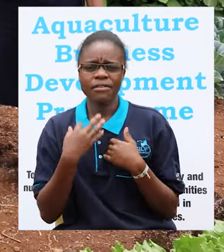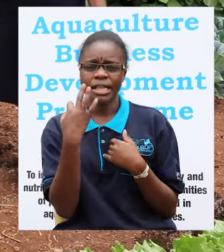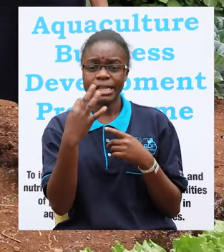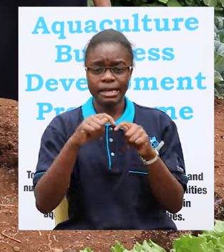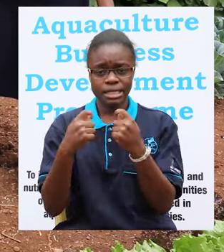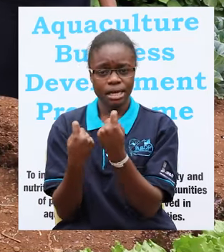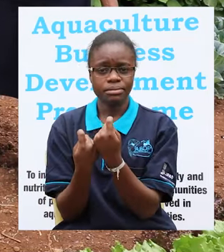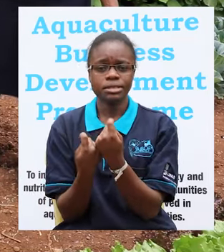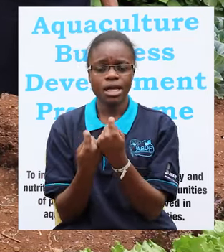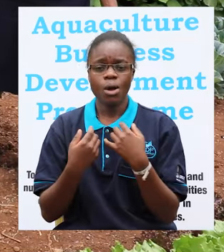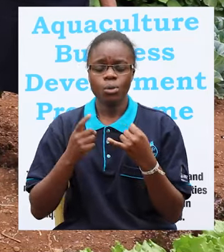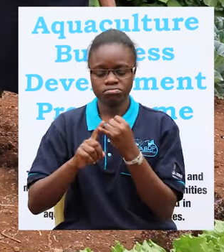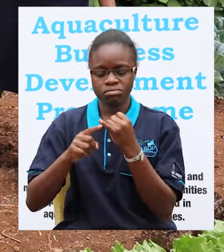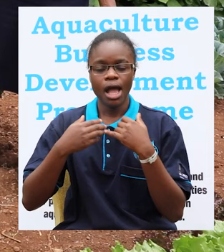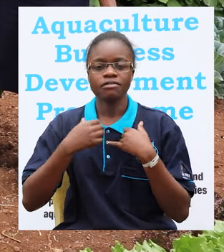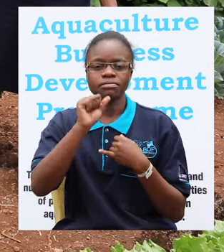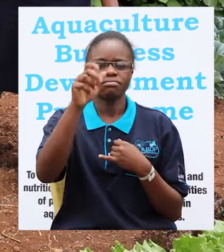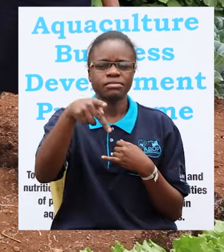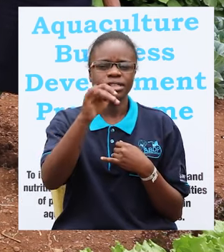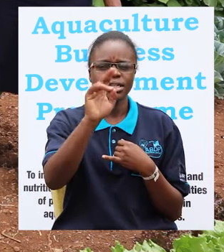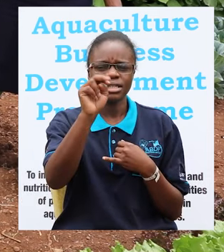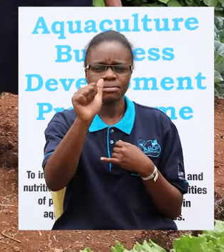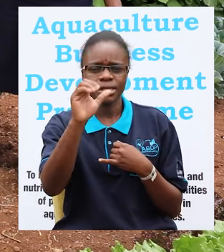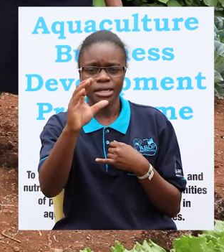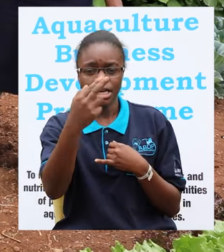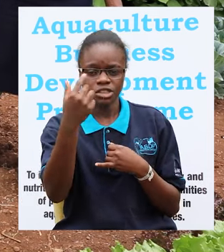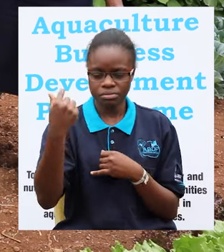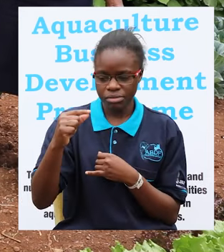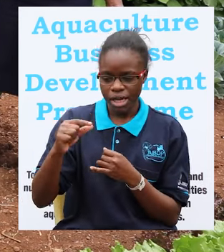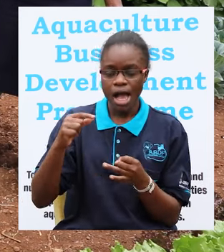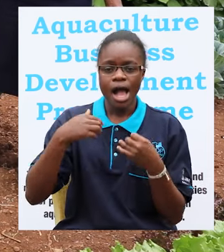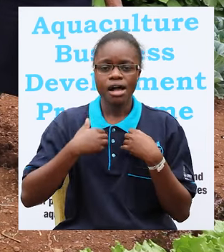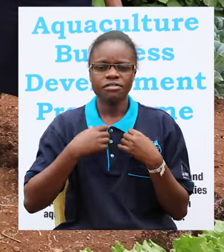have 3 types of vegetables. We have spinach, we